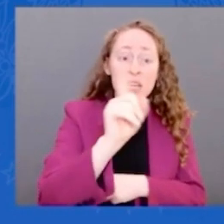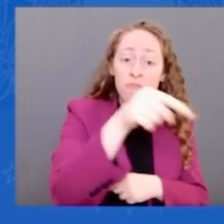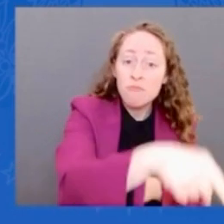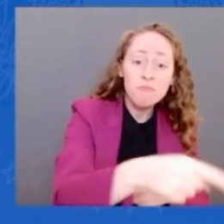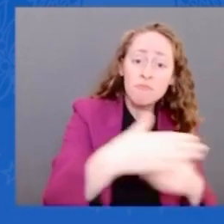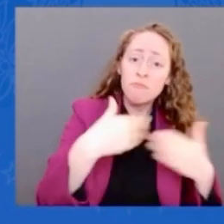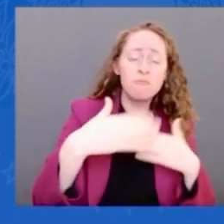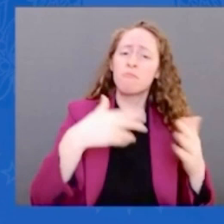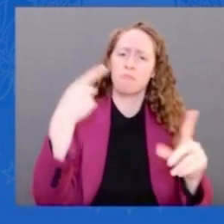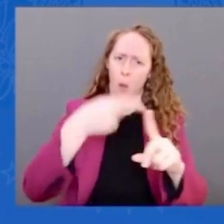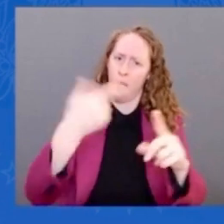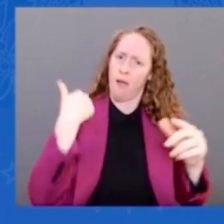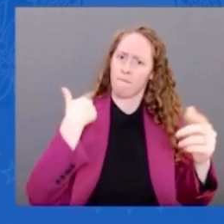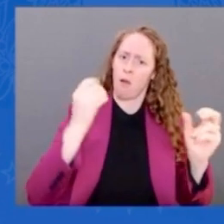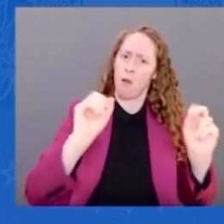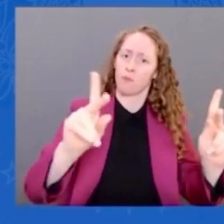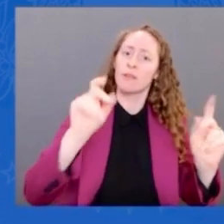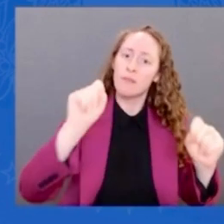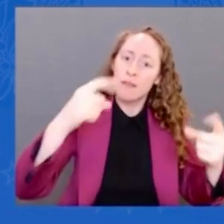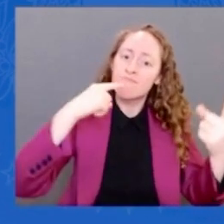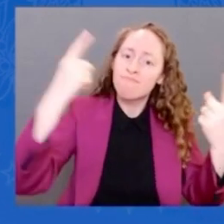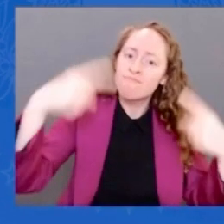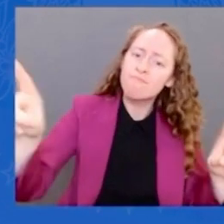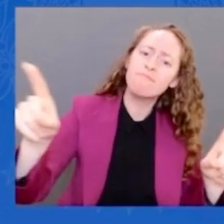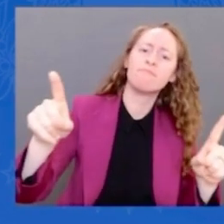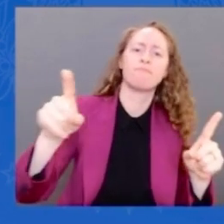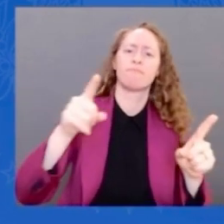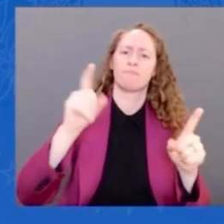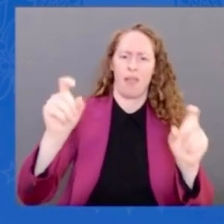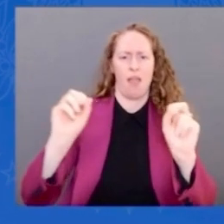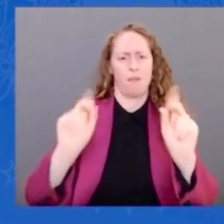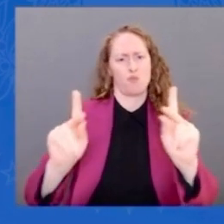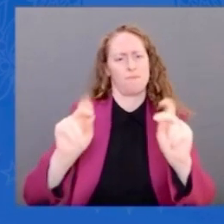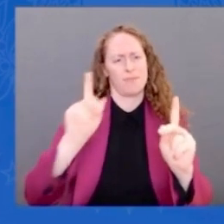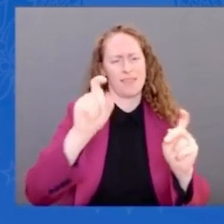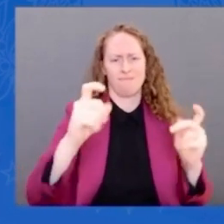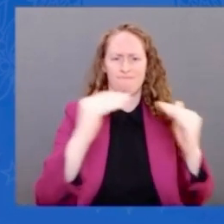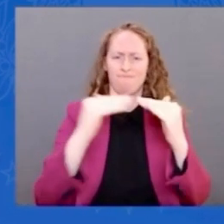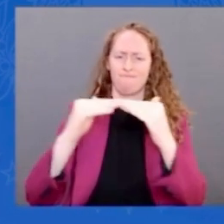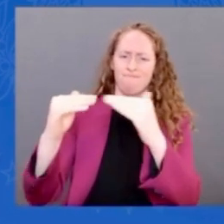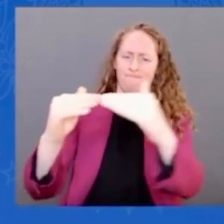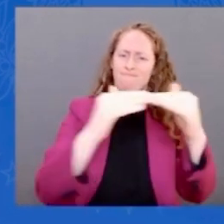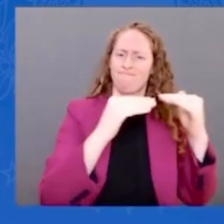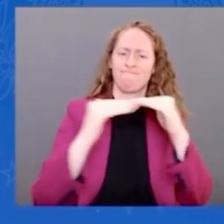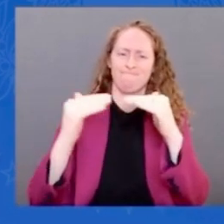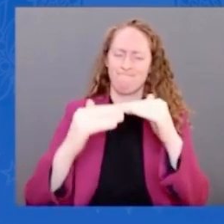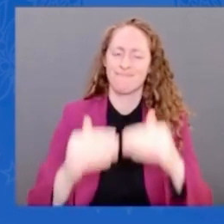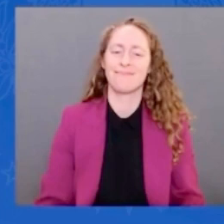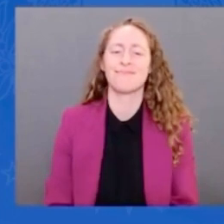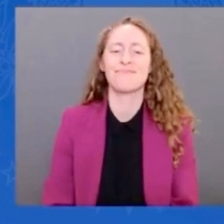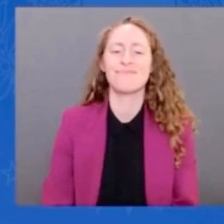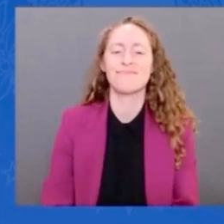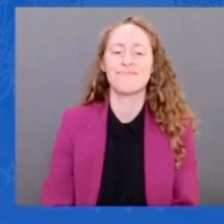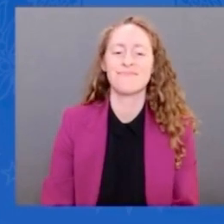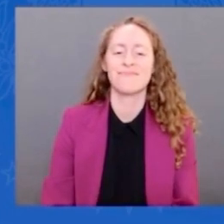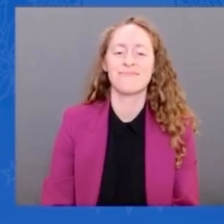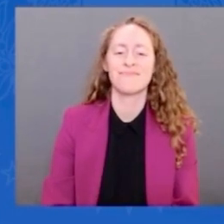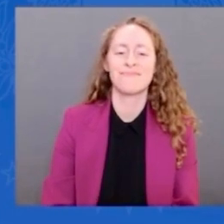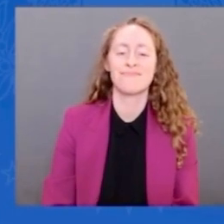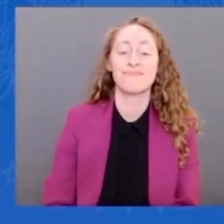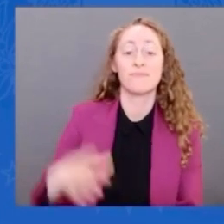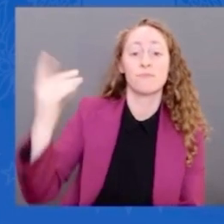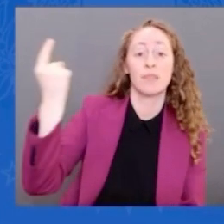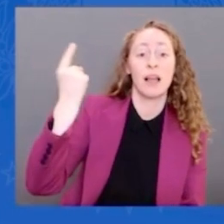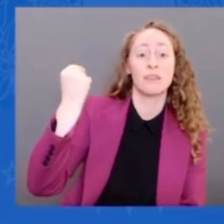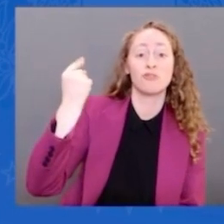take another step forward in that fight. Earlier this year, our administration called on internet service providers to